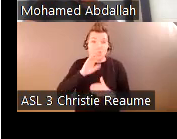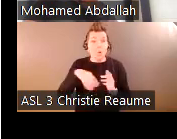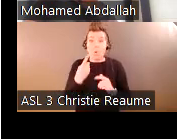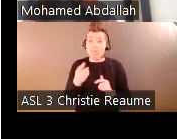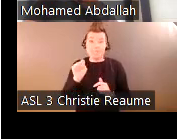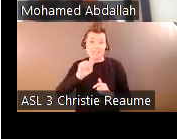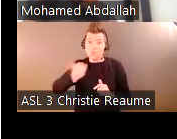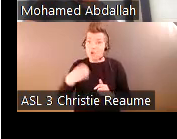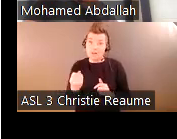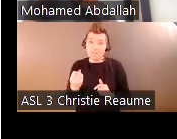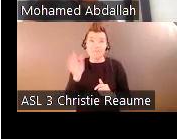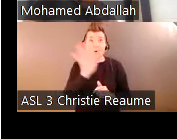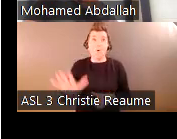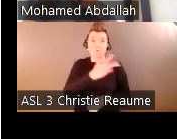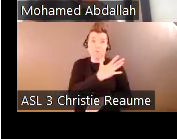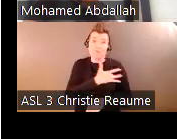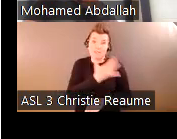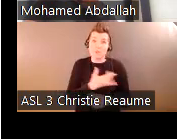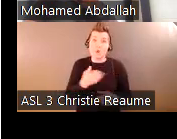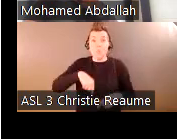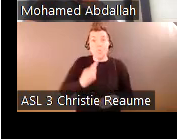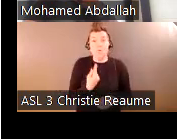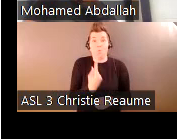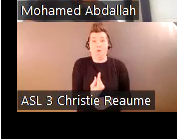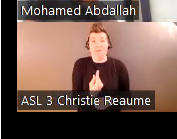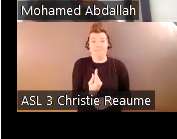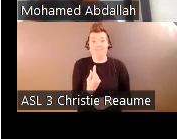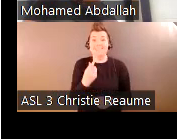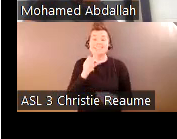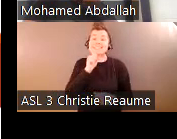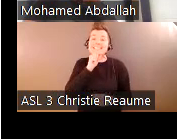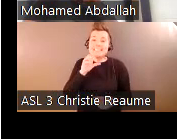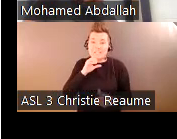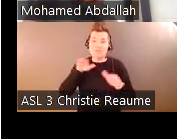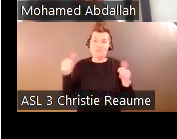only seniors focused shelter in the province.